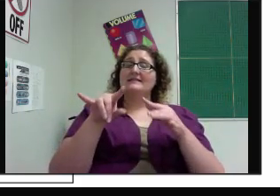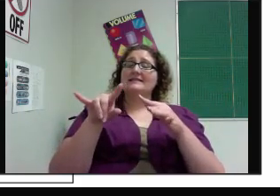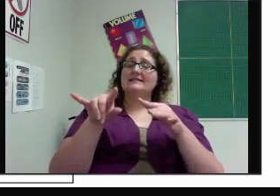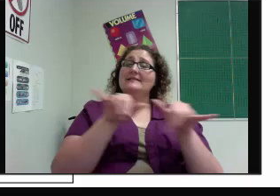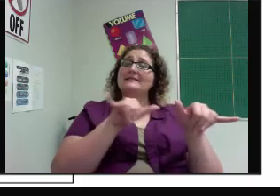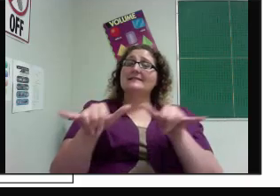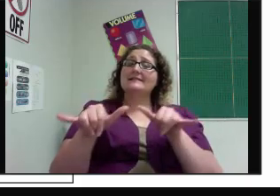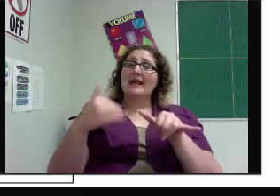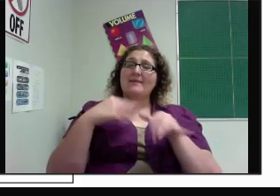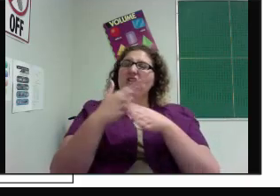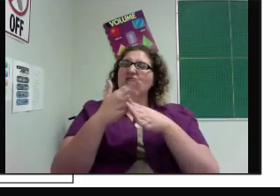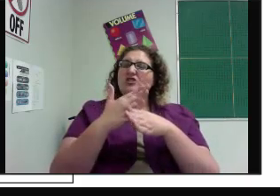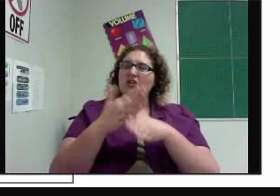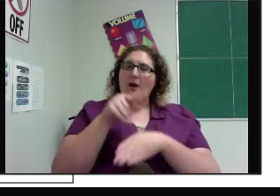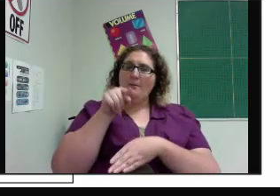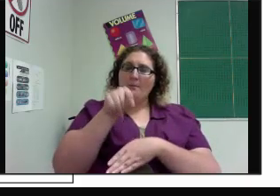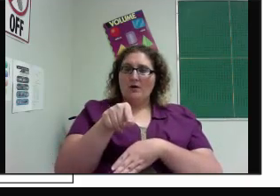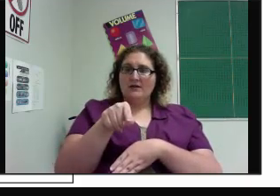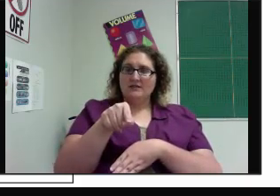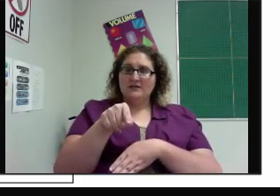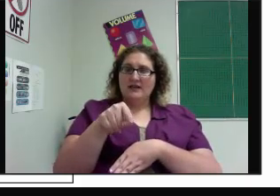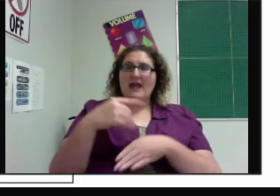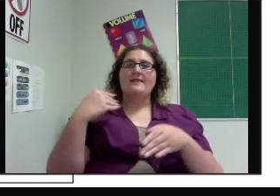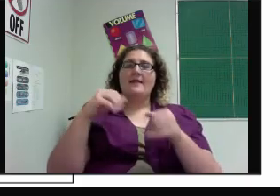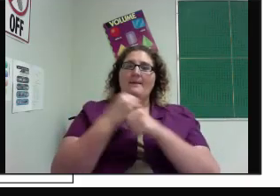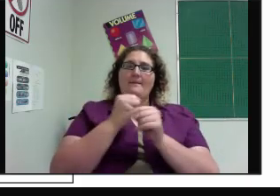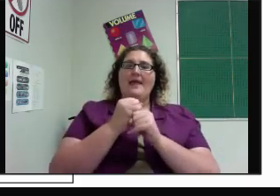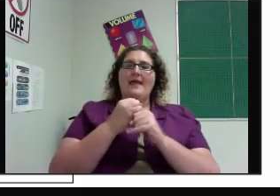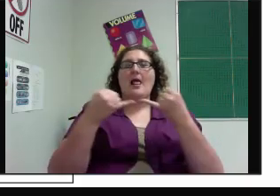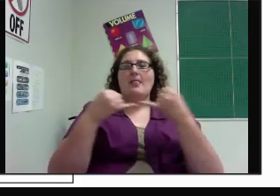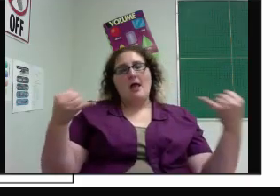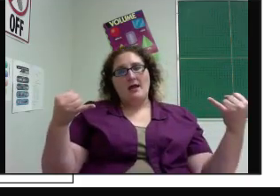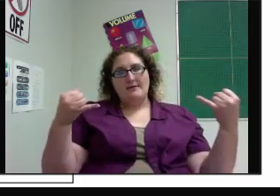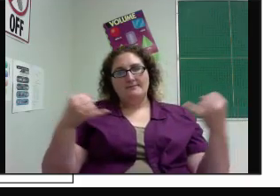line. So two rays